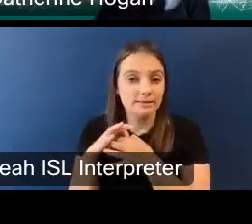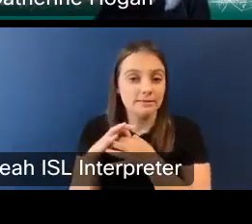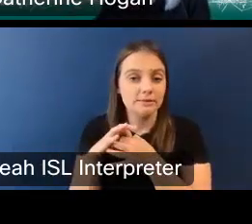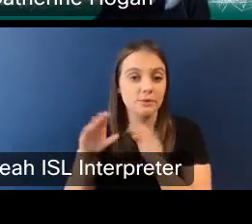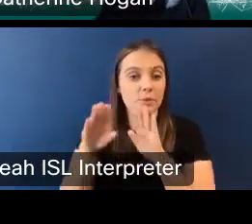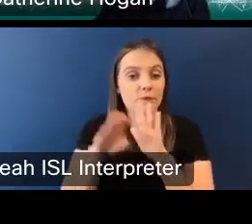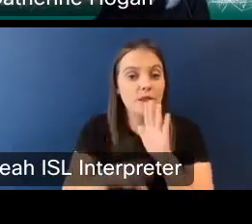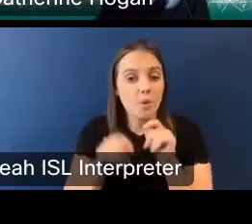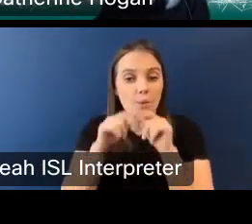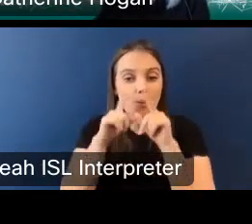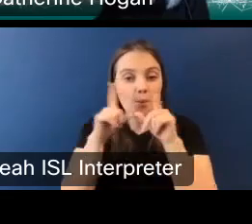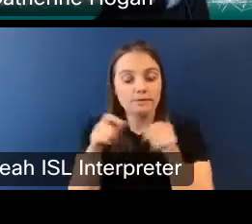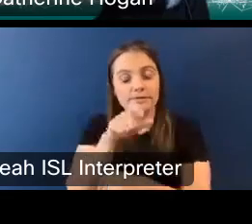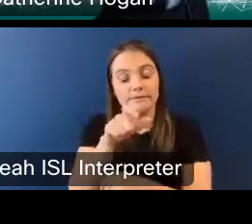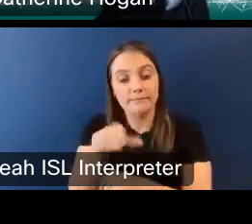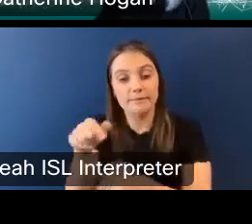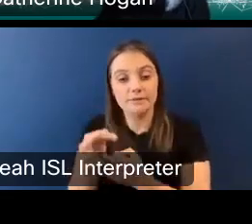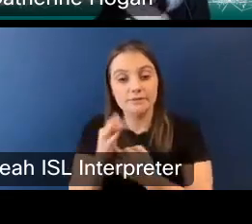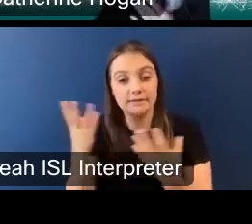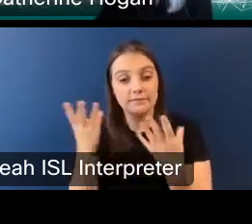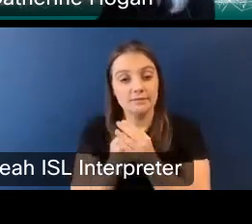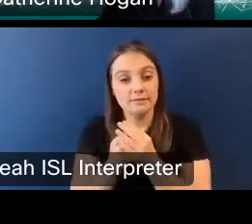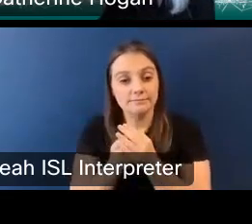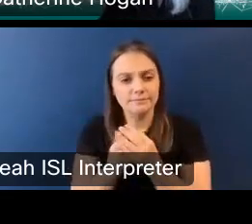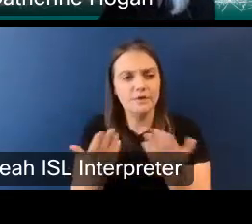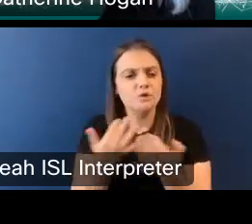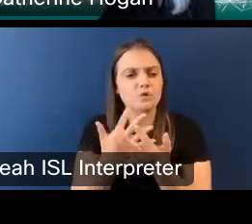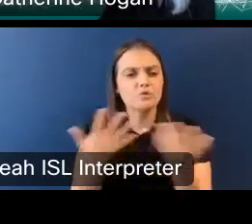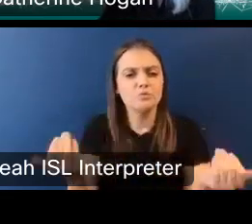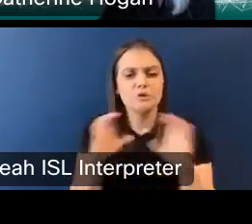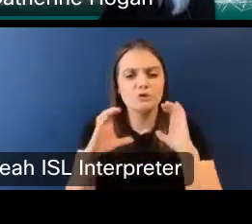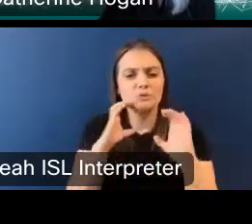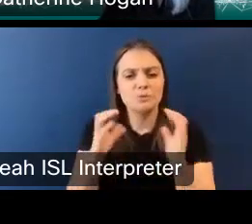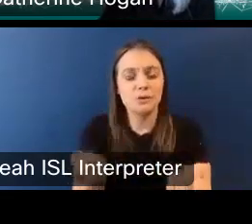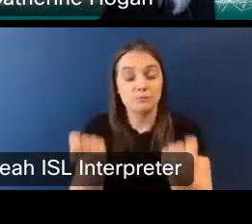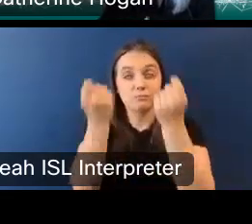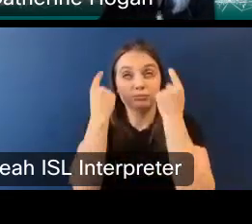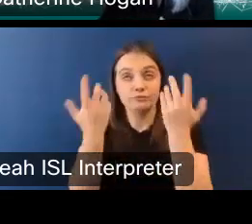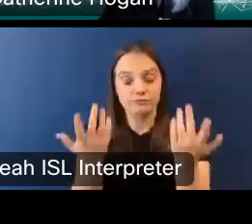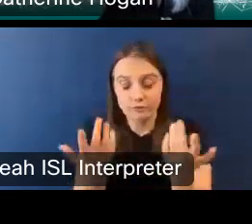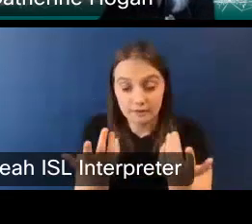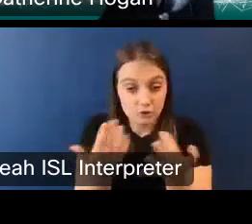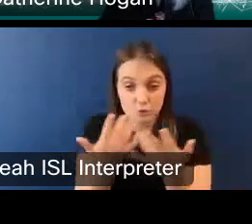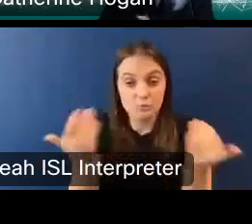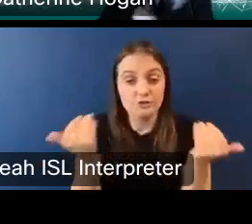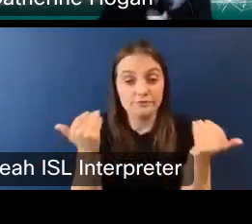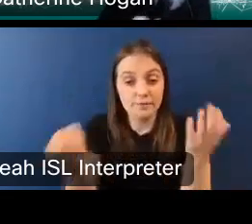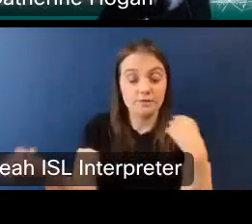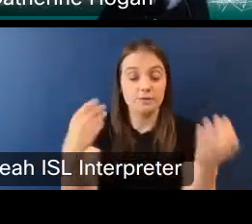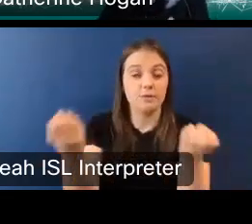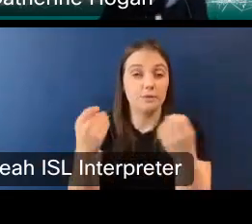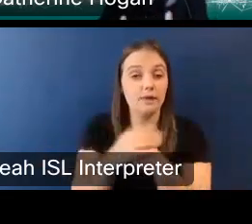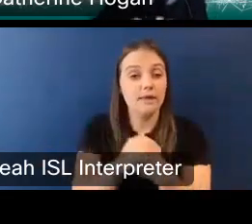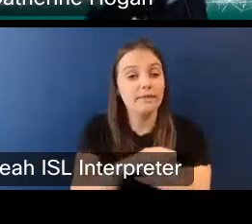together. The communication saturation obviously ties in with that learning, and the culture of patients of safety and learning ties